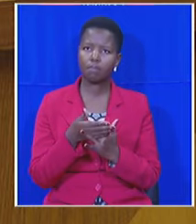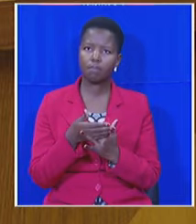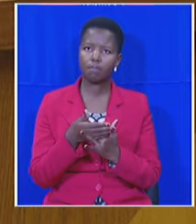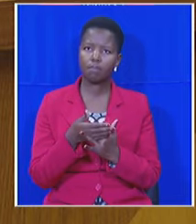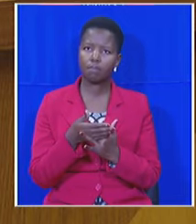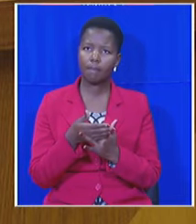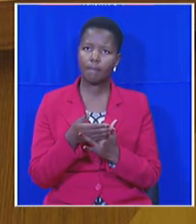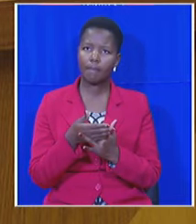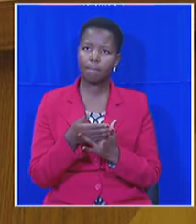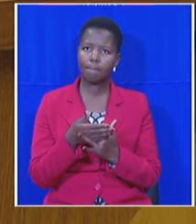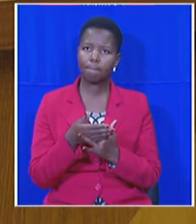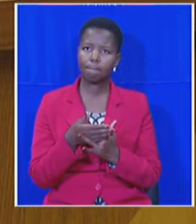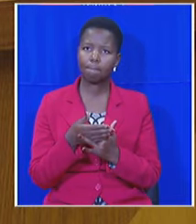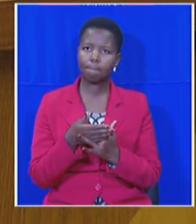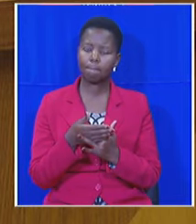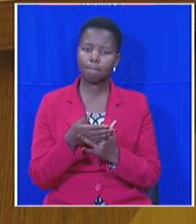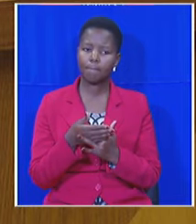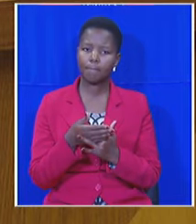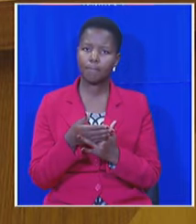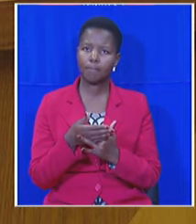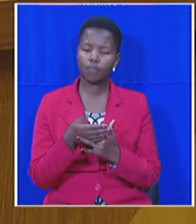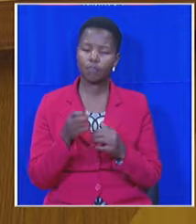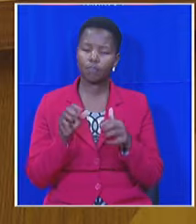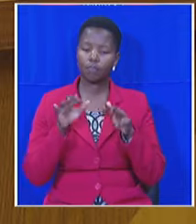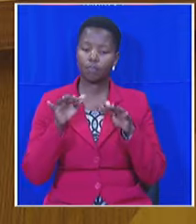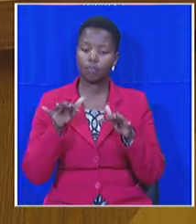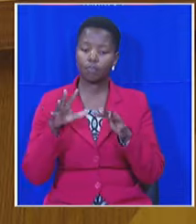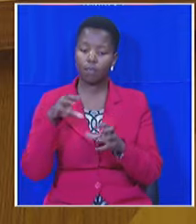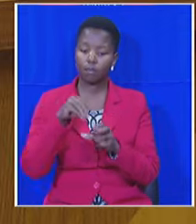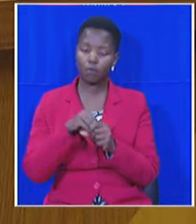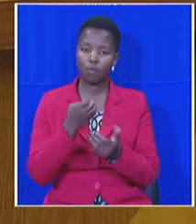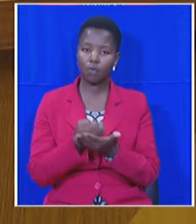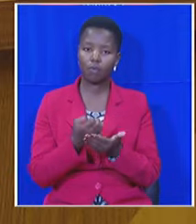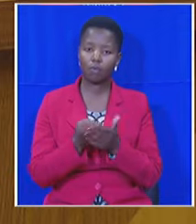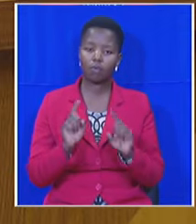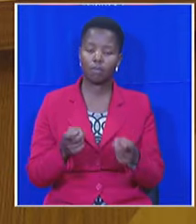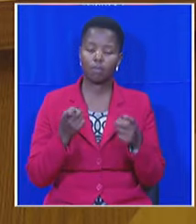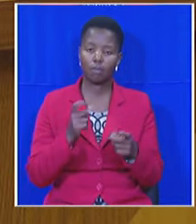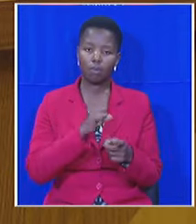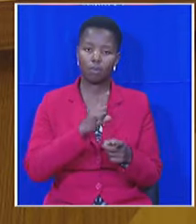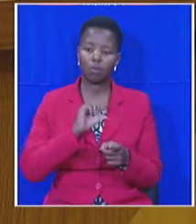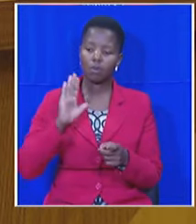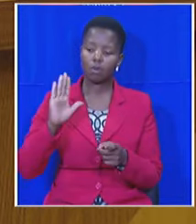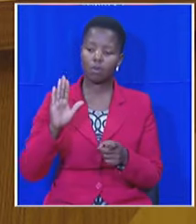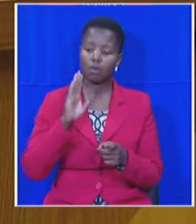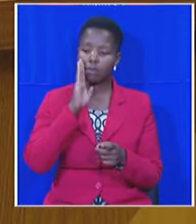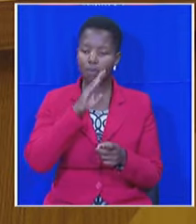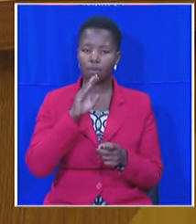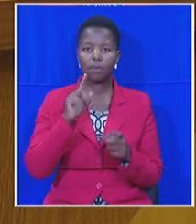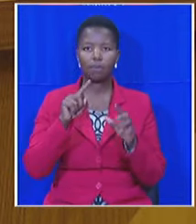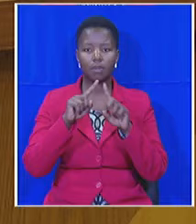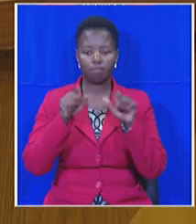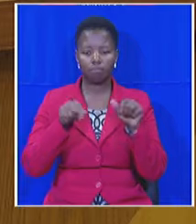of freedom. Abantu bethu abakwazi ukuparticipate kwi-economy because they don't have a title deed. For an example, you are claiming ukuthi it's an apartheid